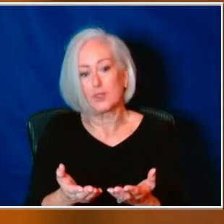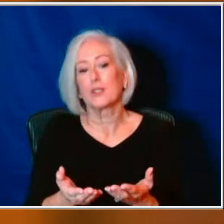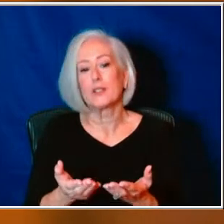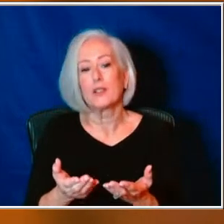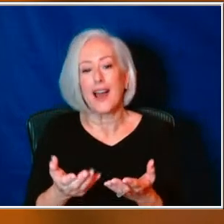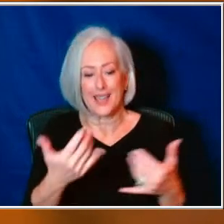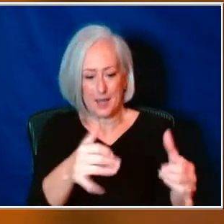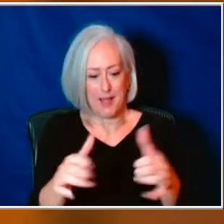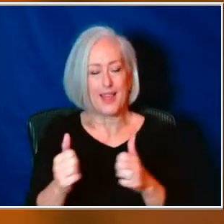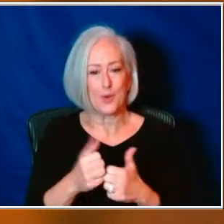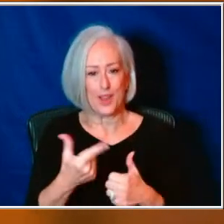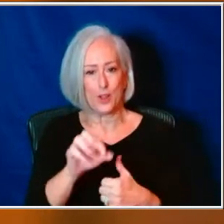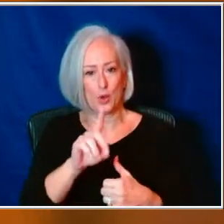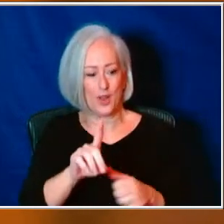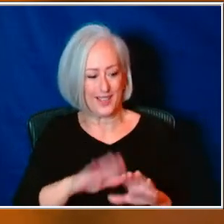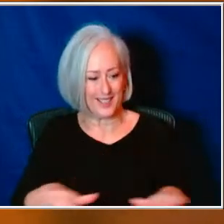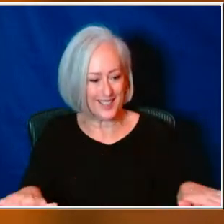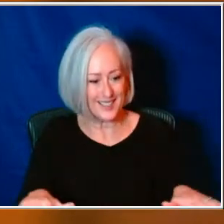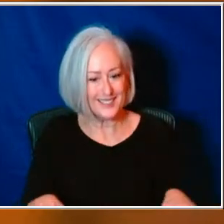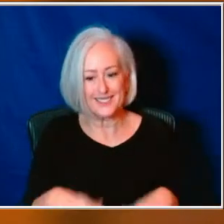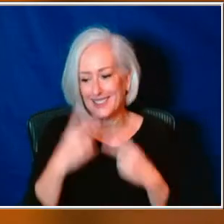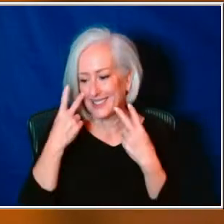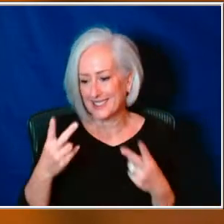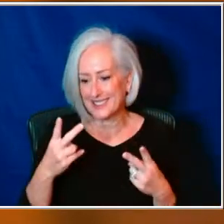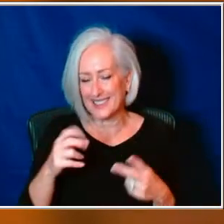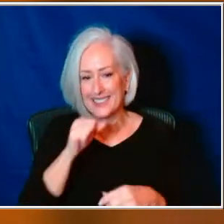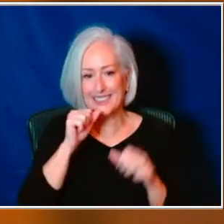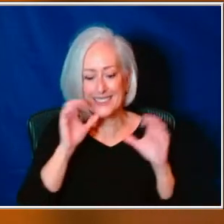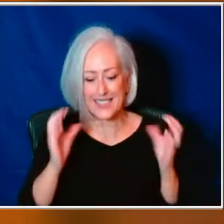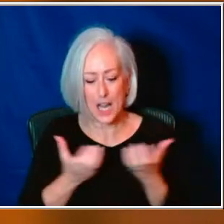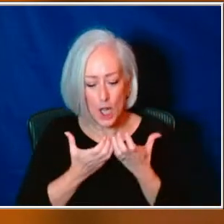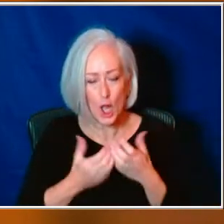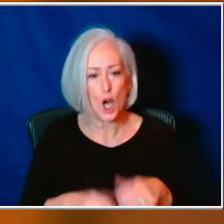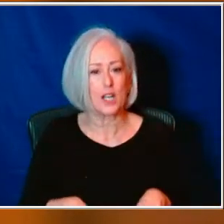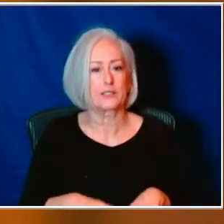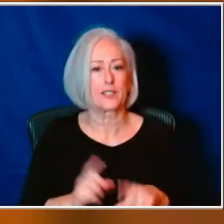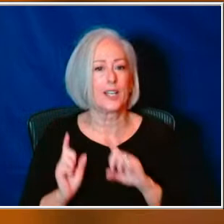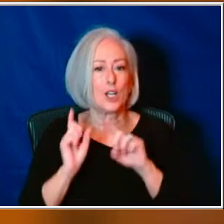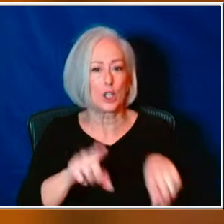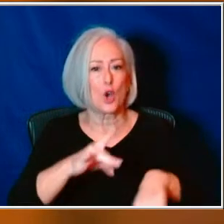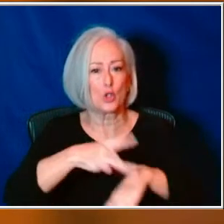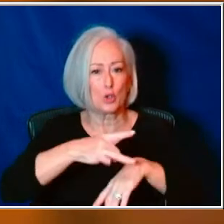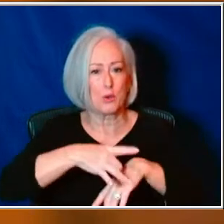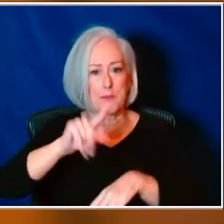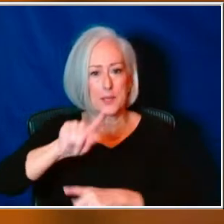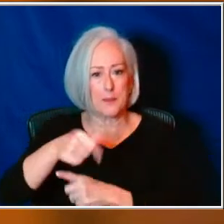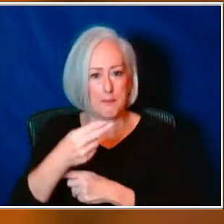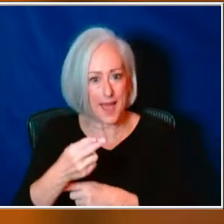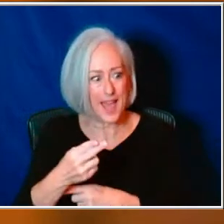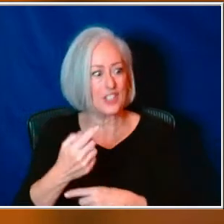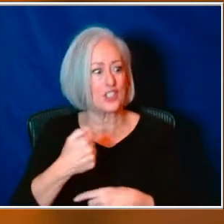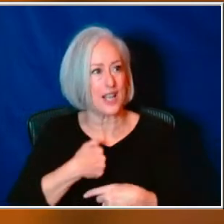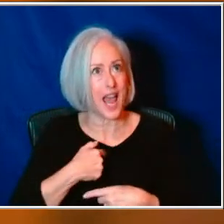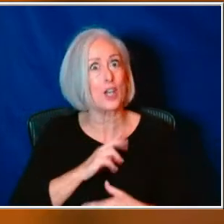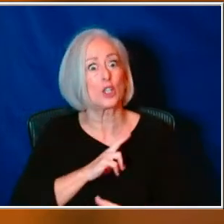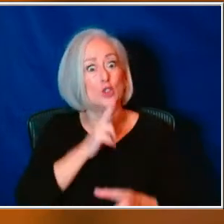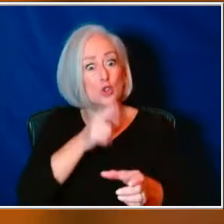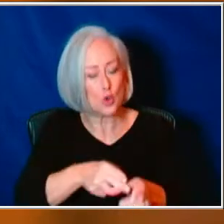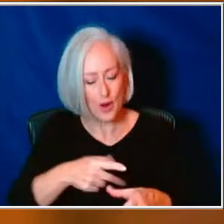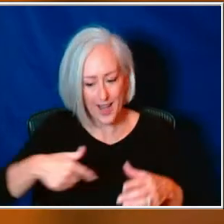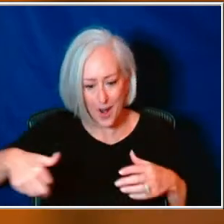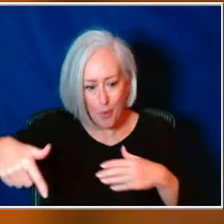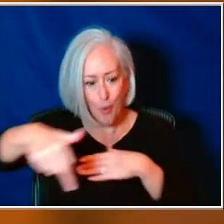go see Santa, for example. Or we went to the pumpkin patch and I actually got to go and walk around with them and do